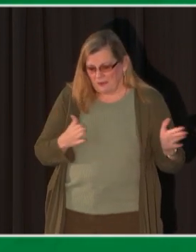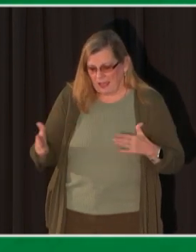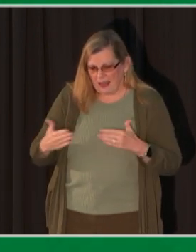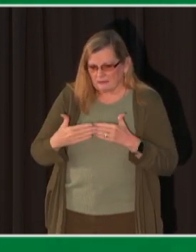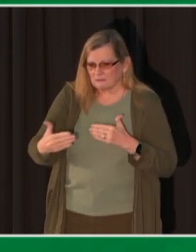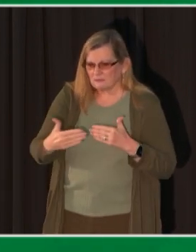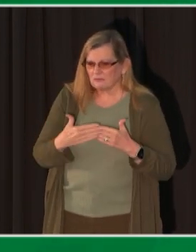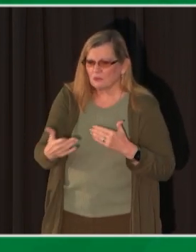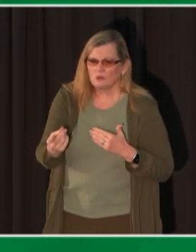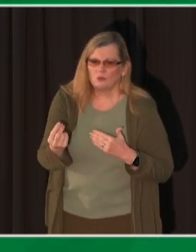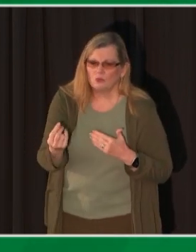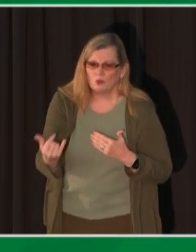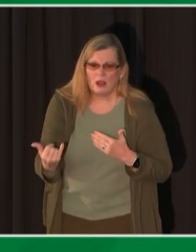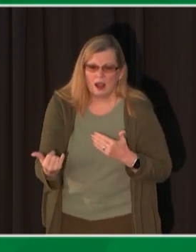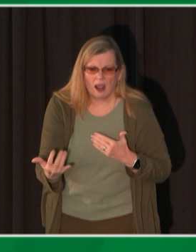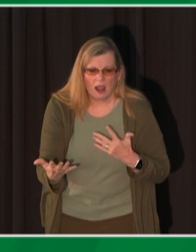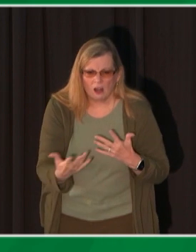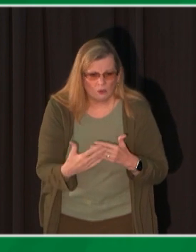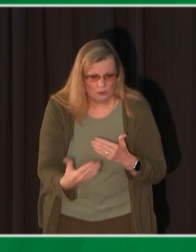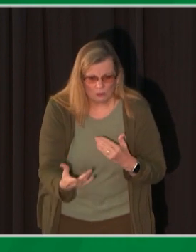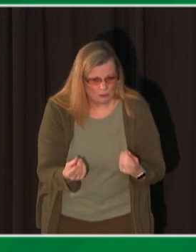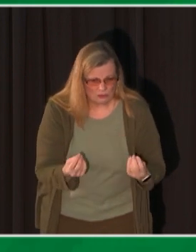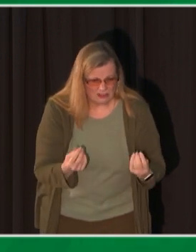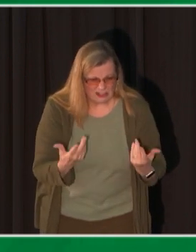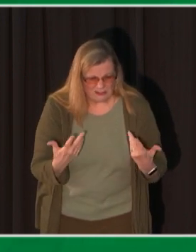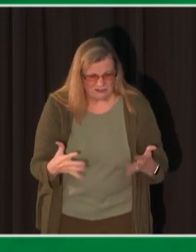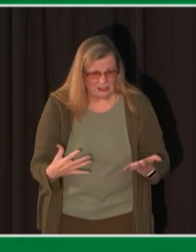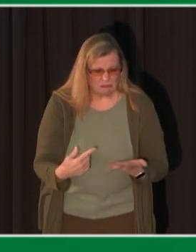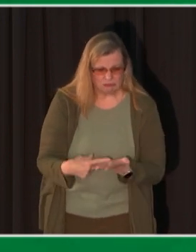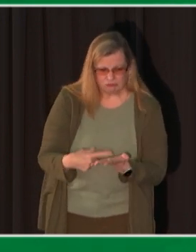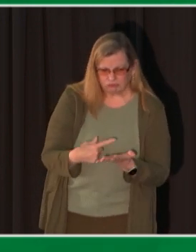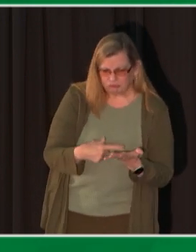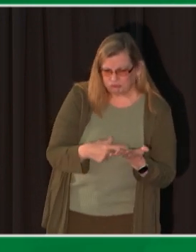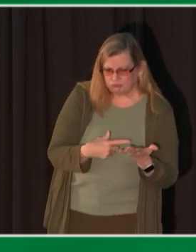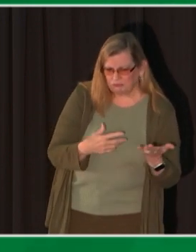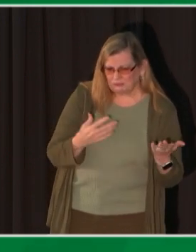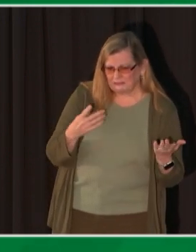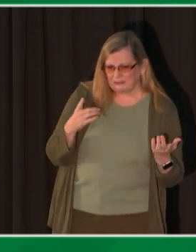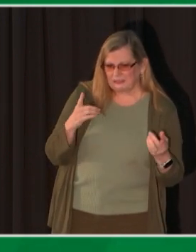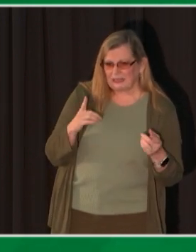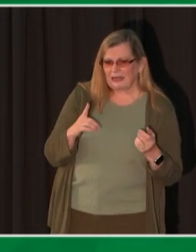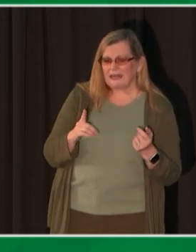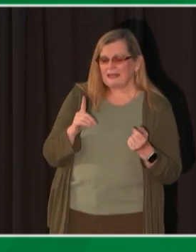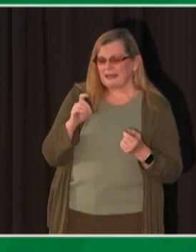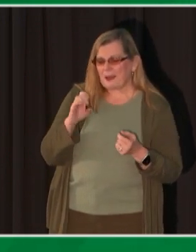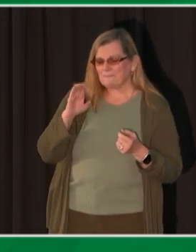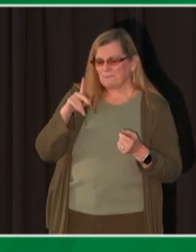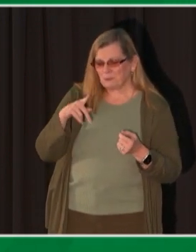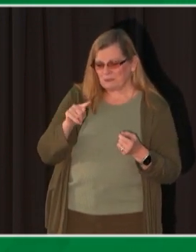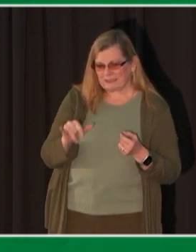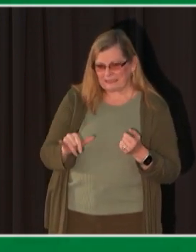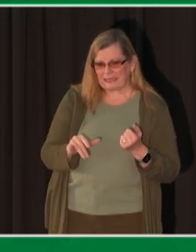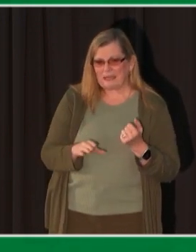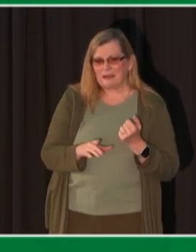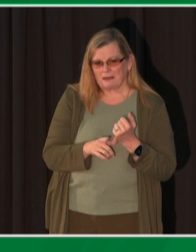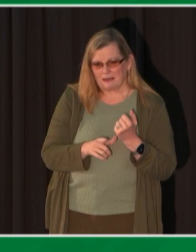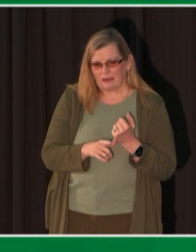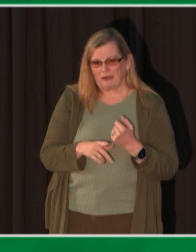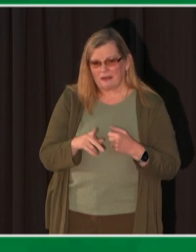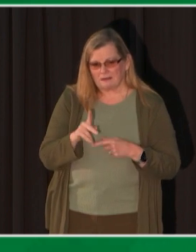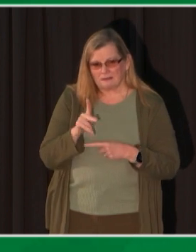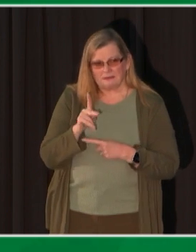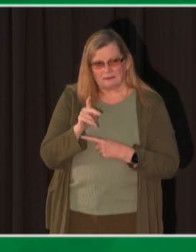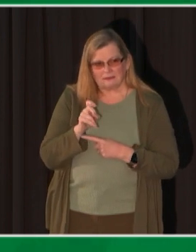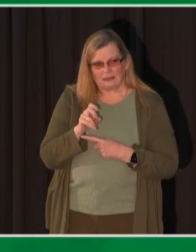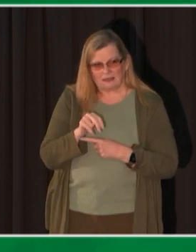I have been in conversations, and I want to thank Deputy Mayor Kine. I know that he has been having regular conversations with